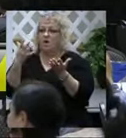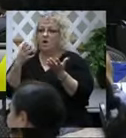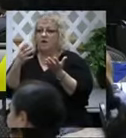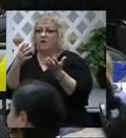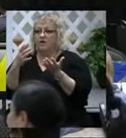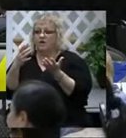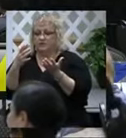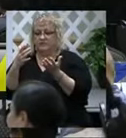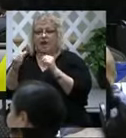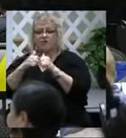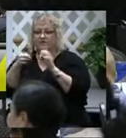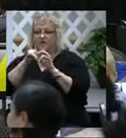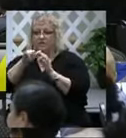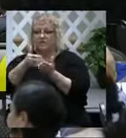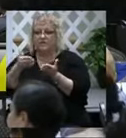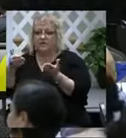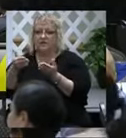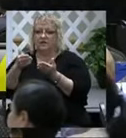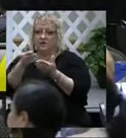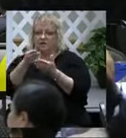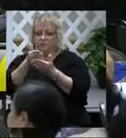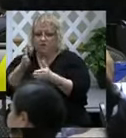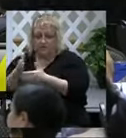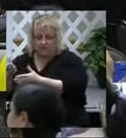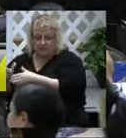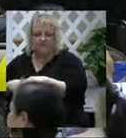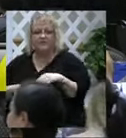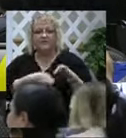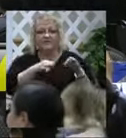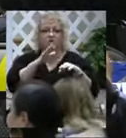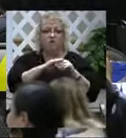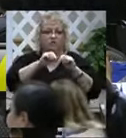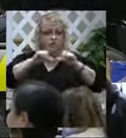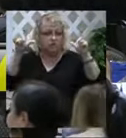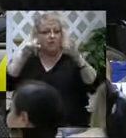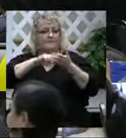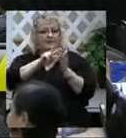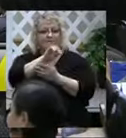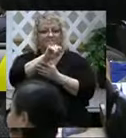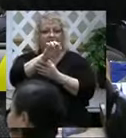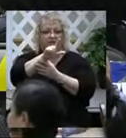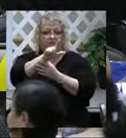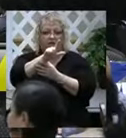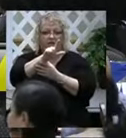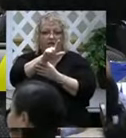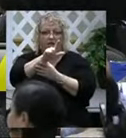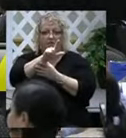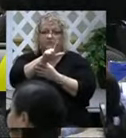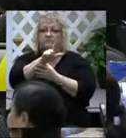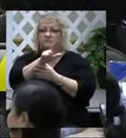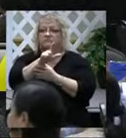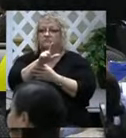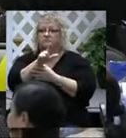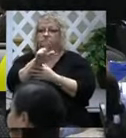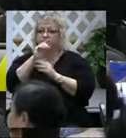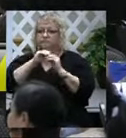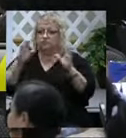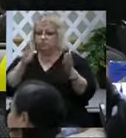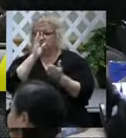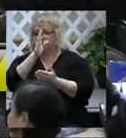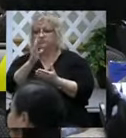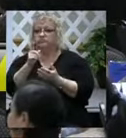how we define these terms. We'll break it down to see the definitions on the screen, what vital means. It's pretty straightforward,